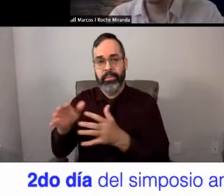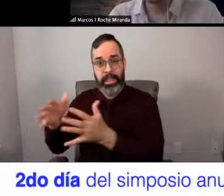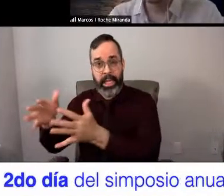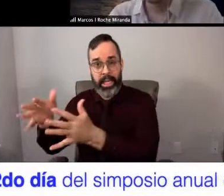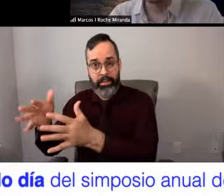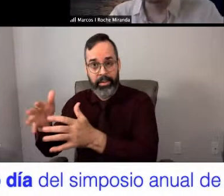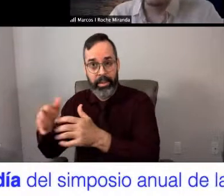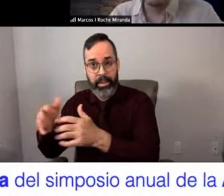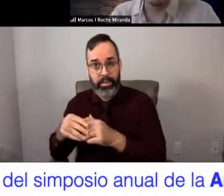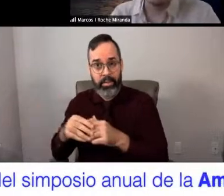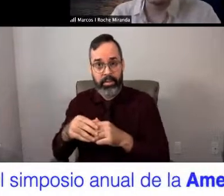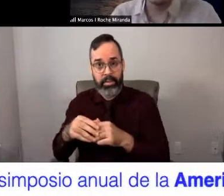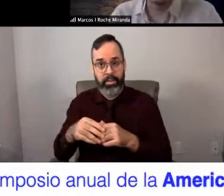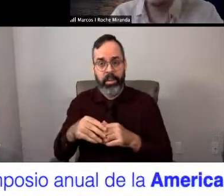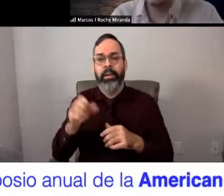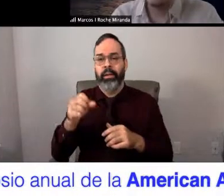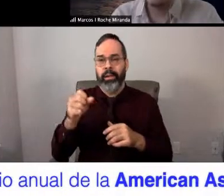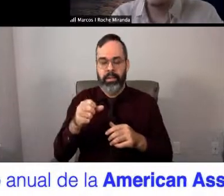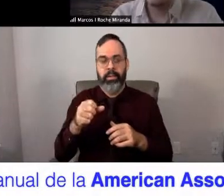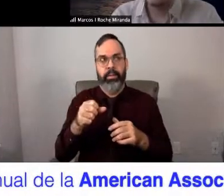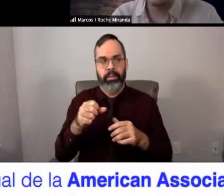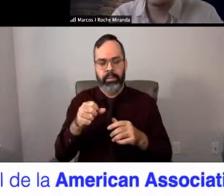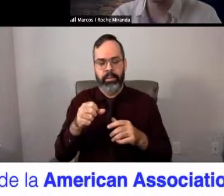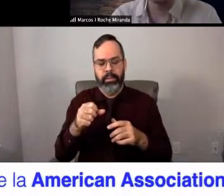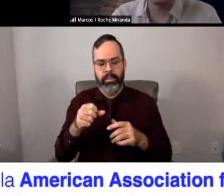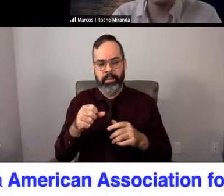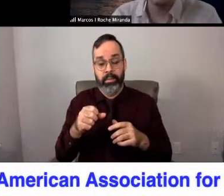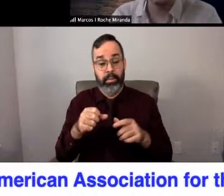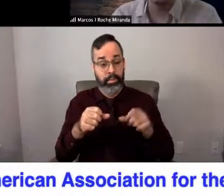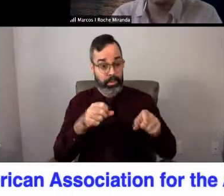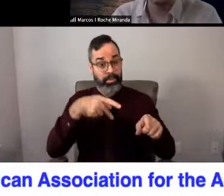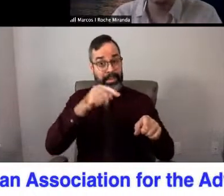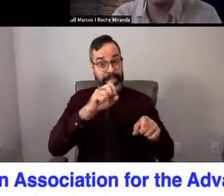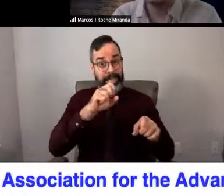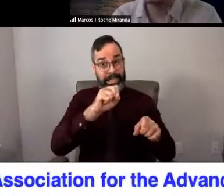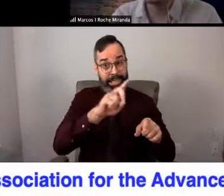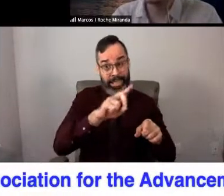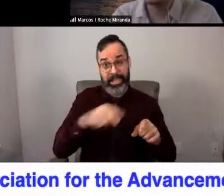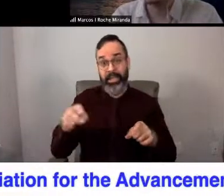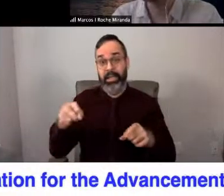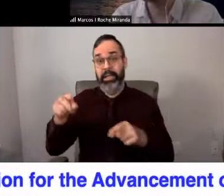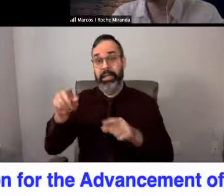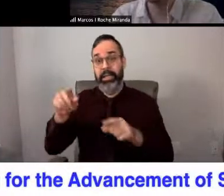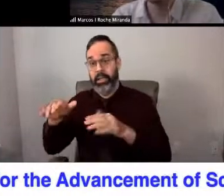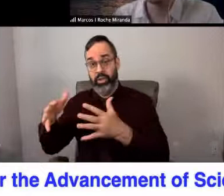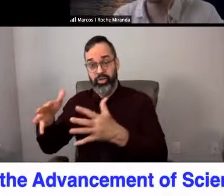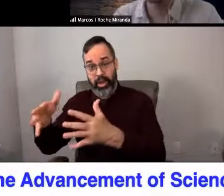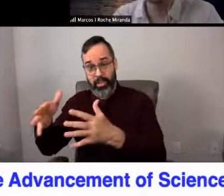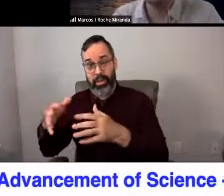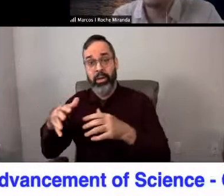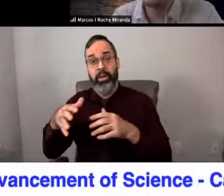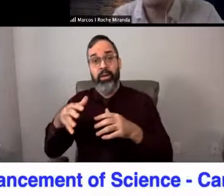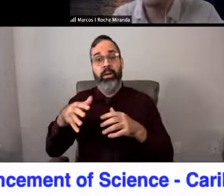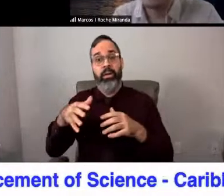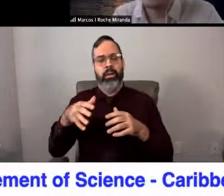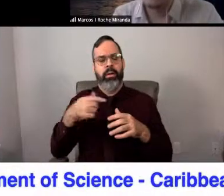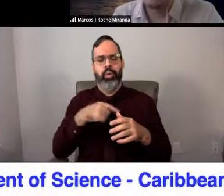incidence? Yeah, well, besides the PTSD and the childhood trauma questionnaire, we also used different